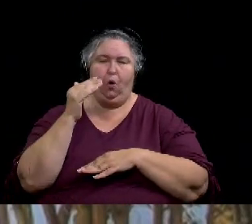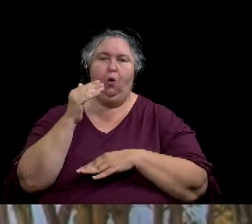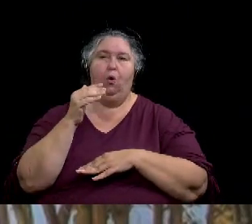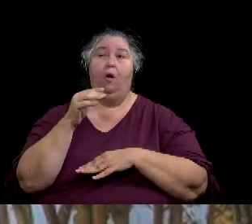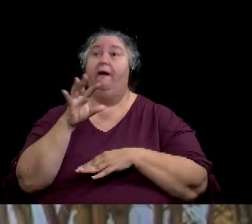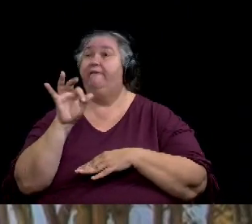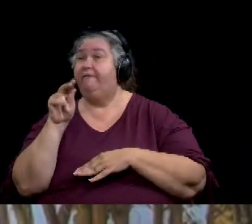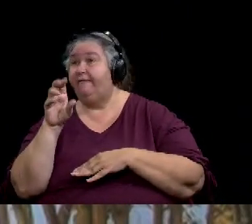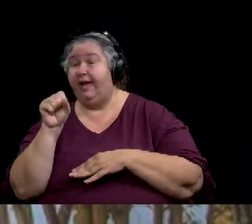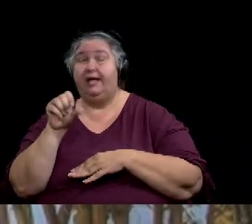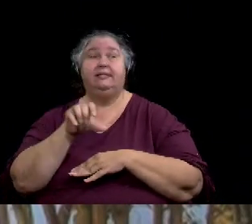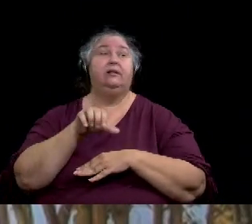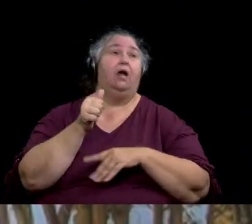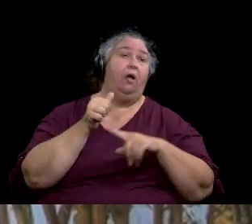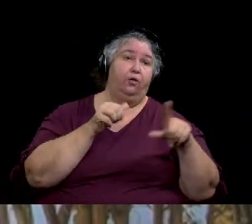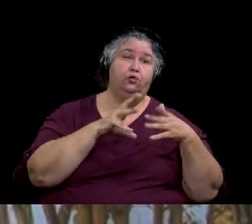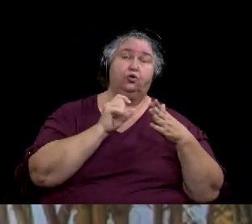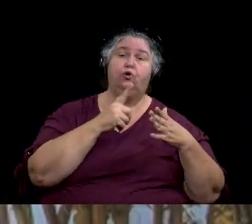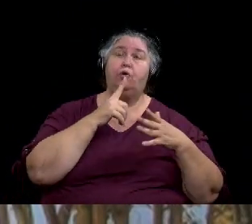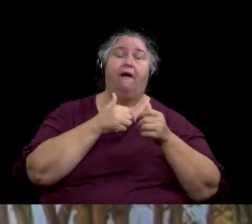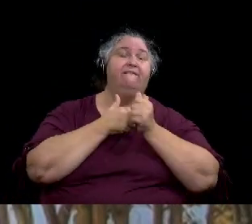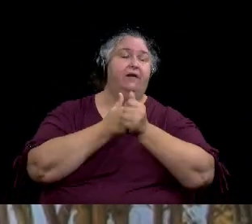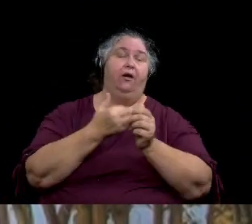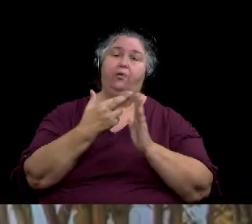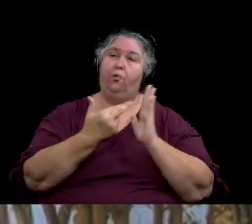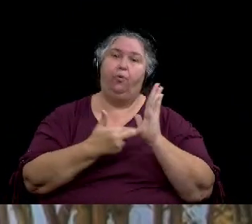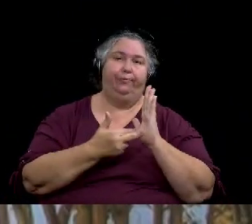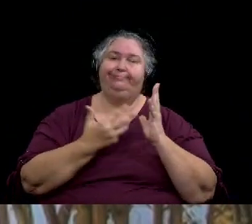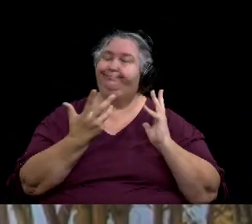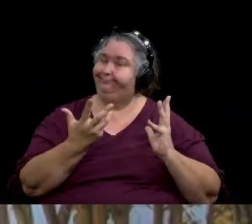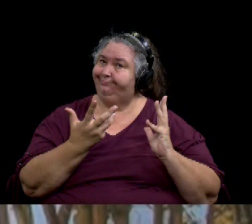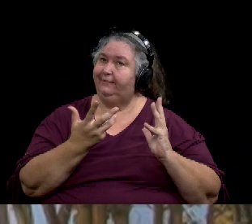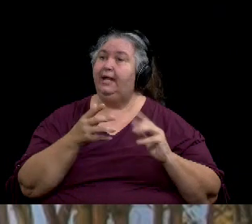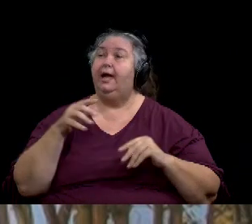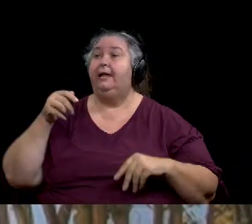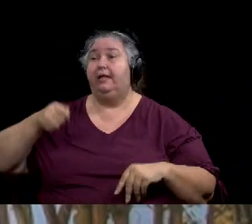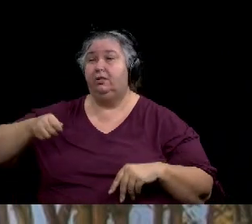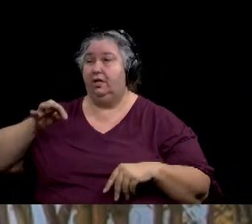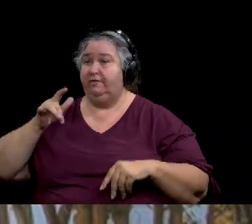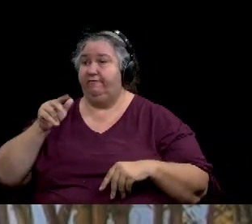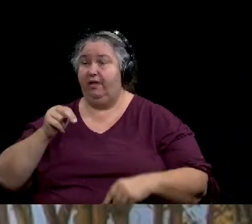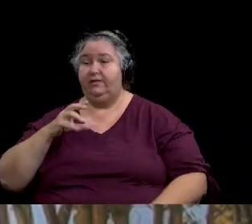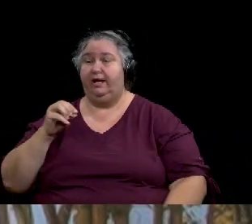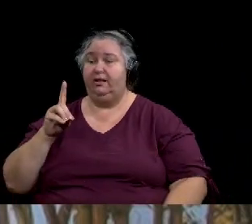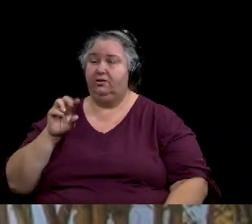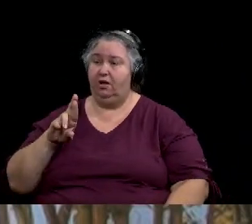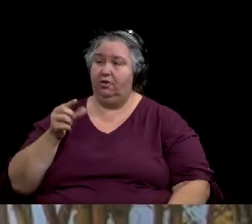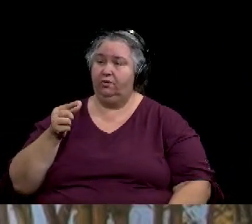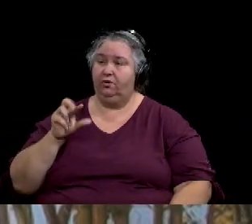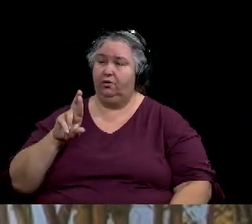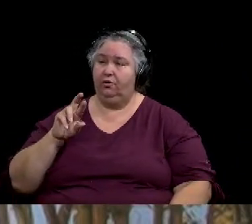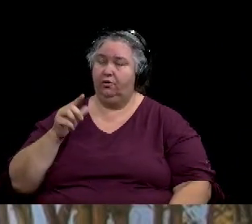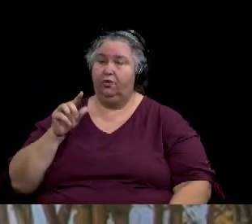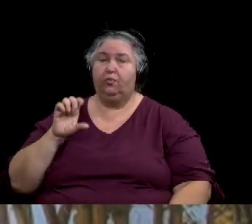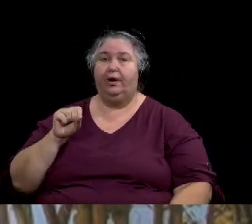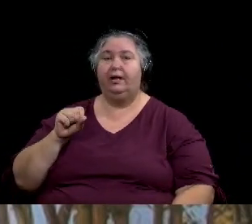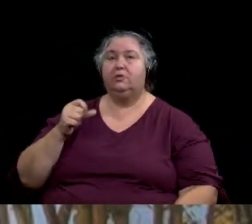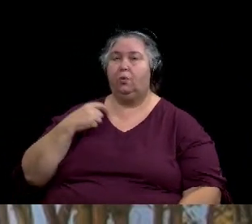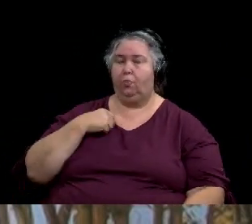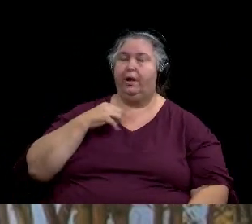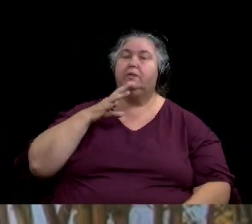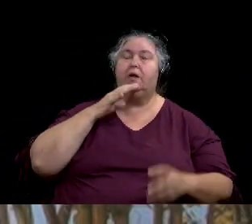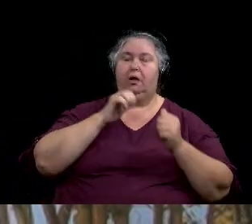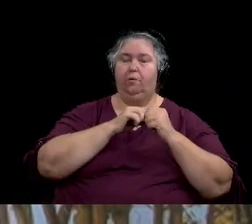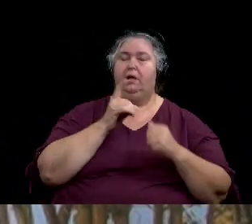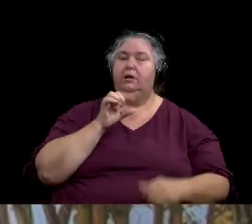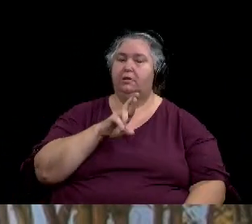not following Baylor's guidelines for the football game will be. Judge Felton and Dr. Griggs and I had an opportunity to talk to Dr. Livingstone and others from